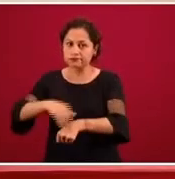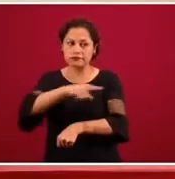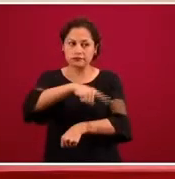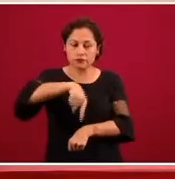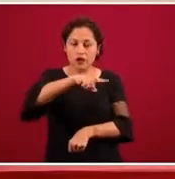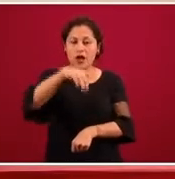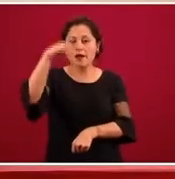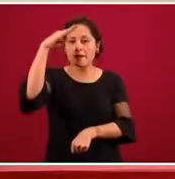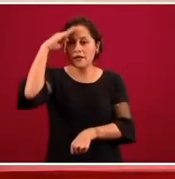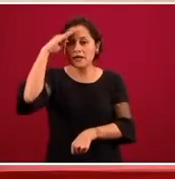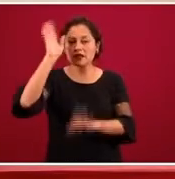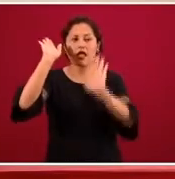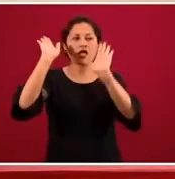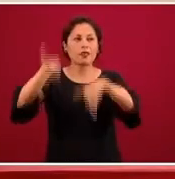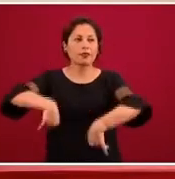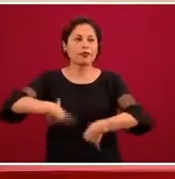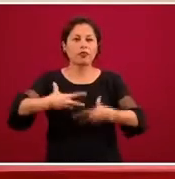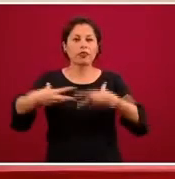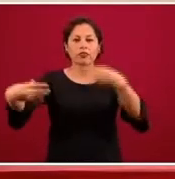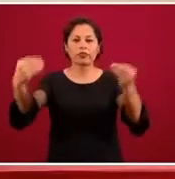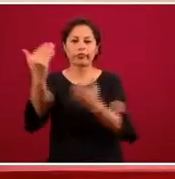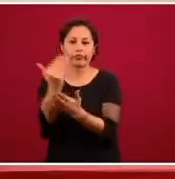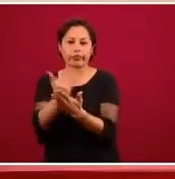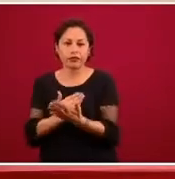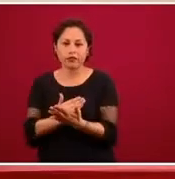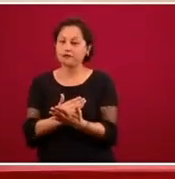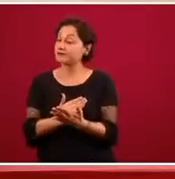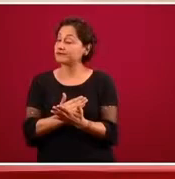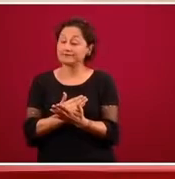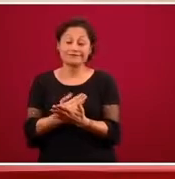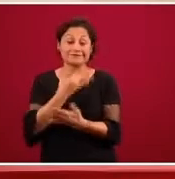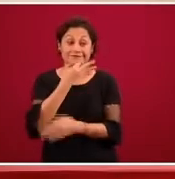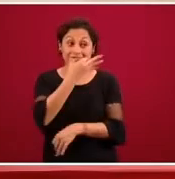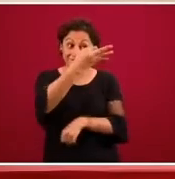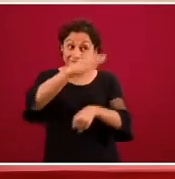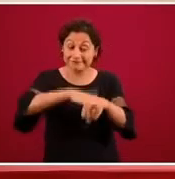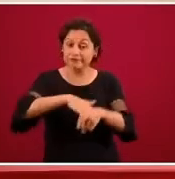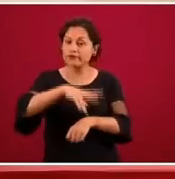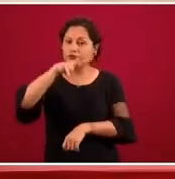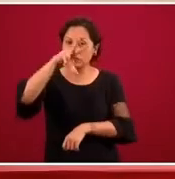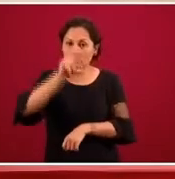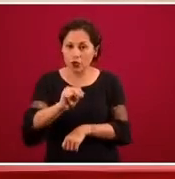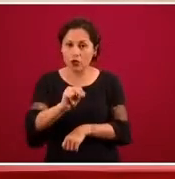the massive mitigation measures the period has extended.